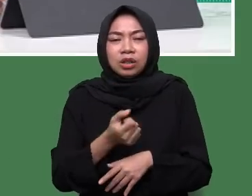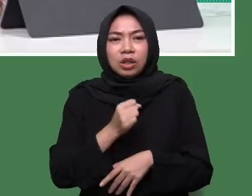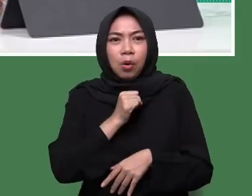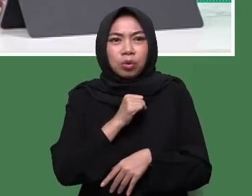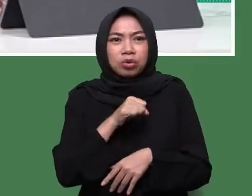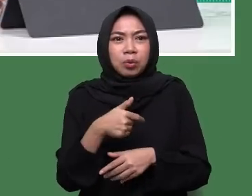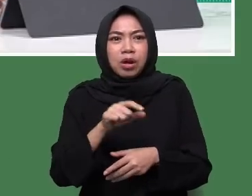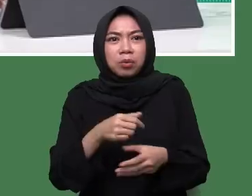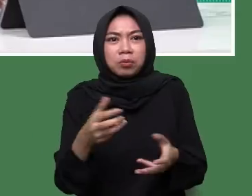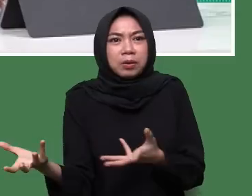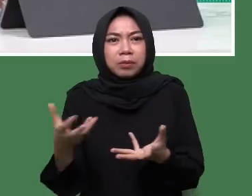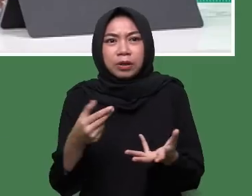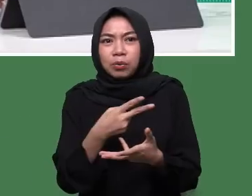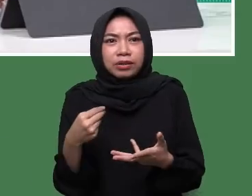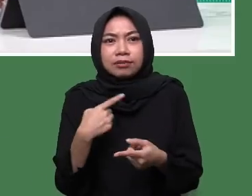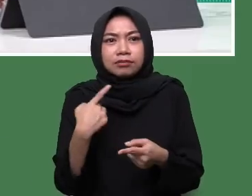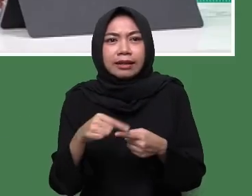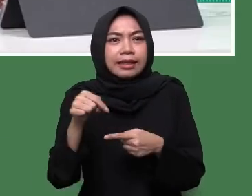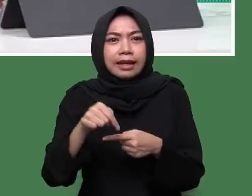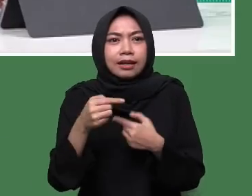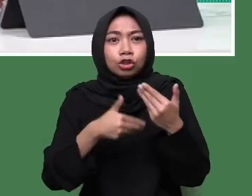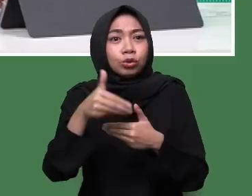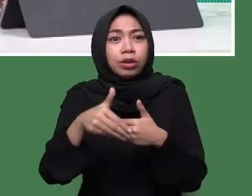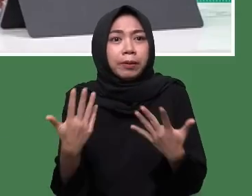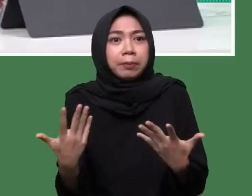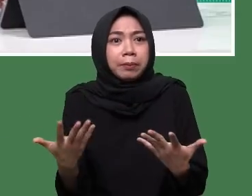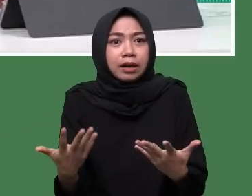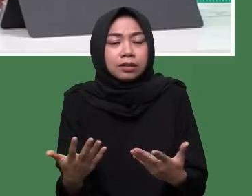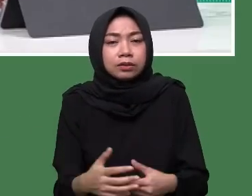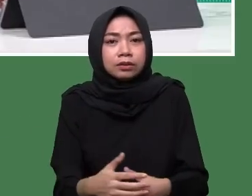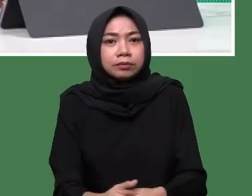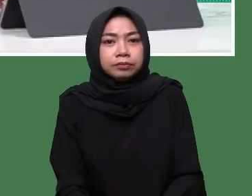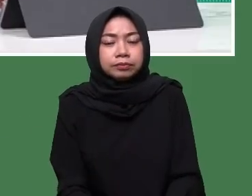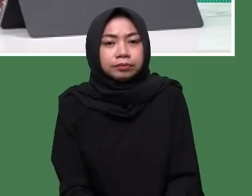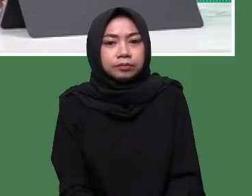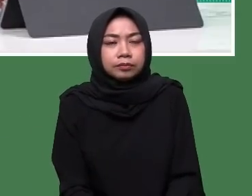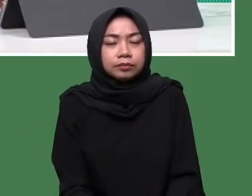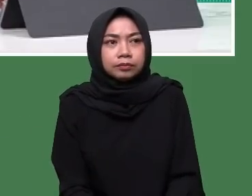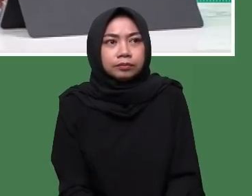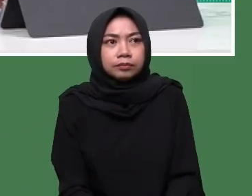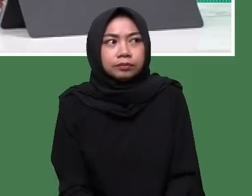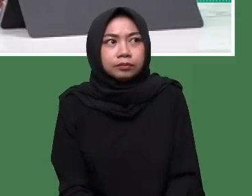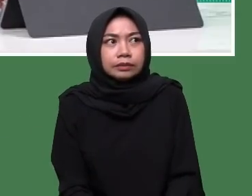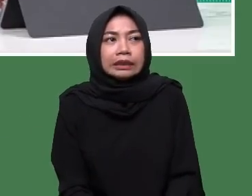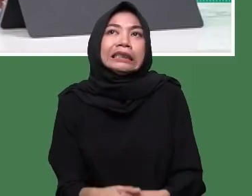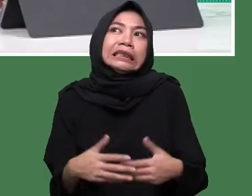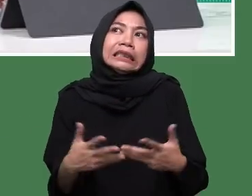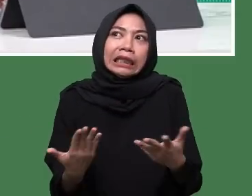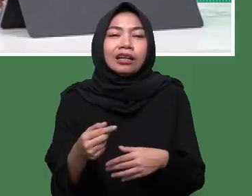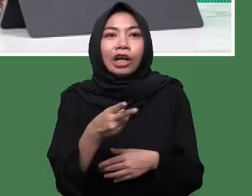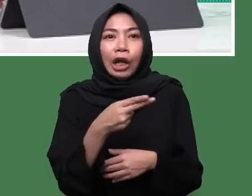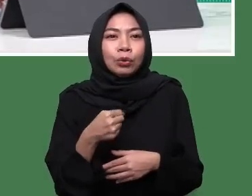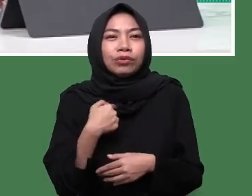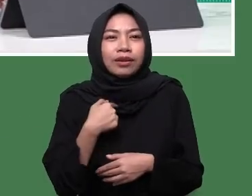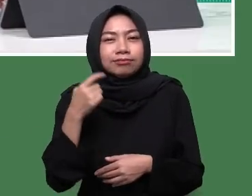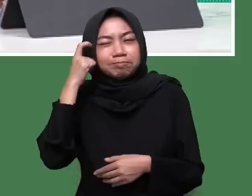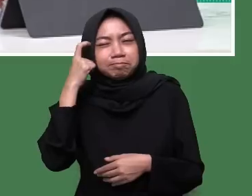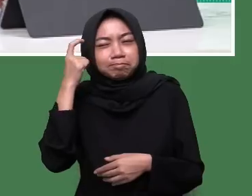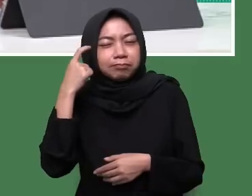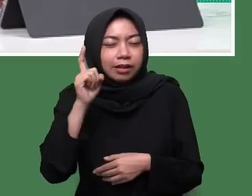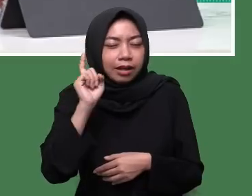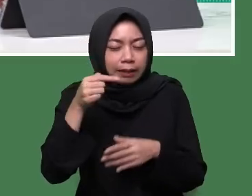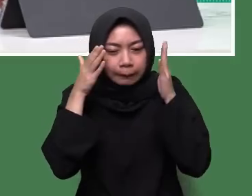happened, but are you concerned about that? Of course, we are concerned as a nation, but also as part of the